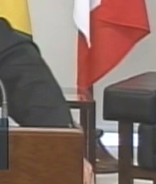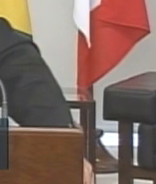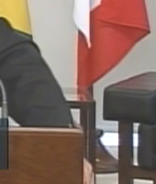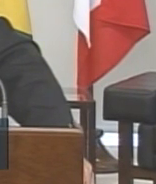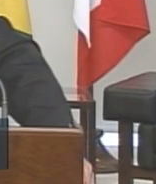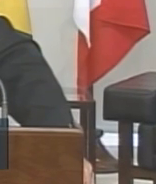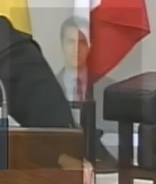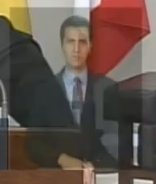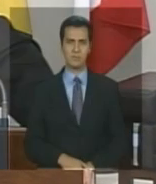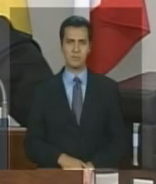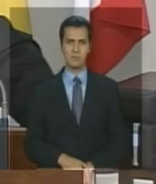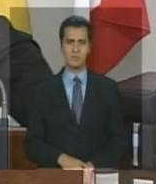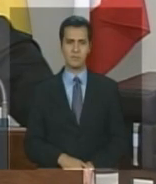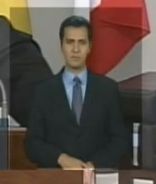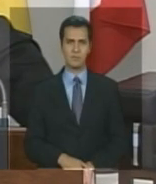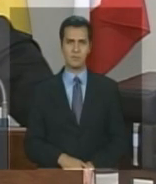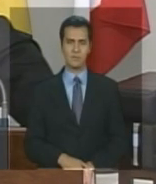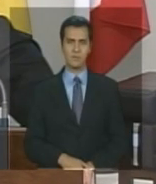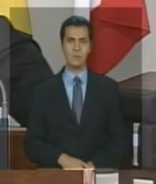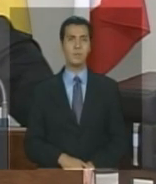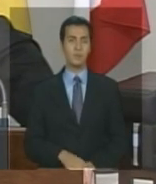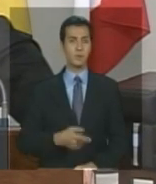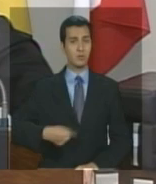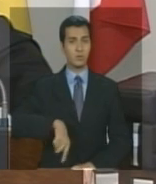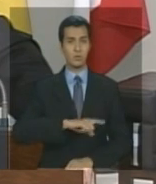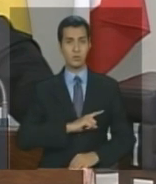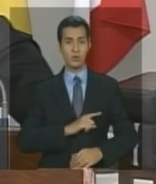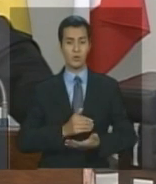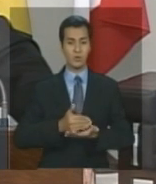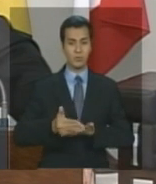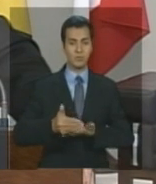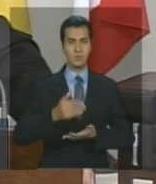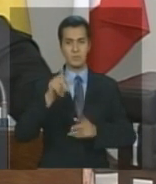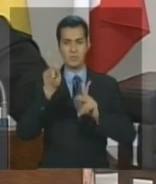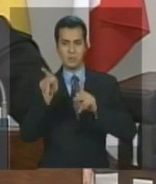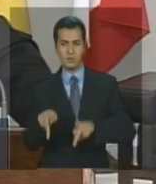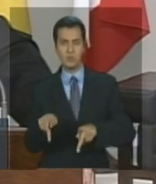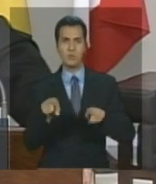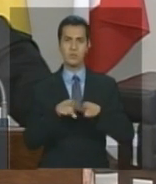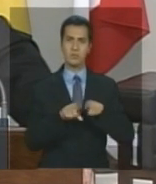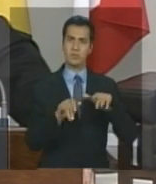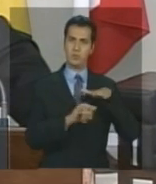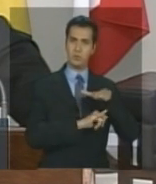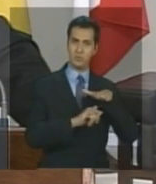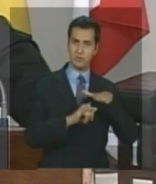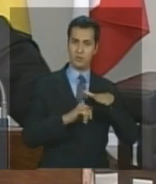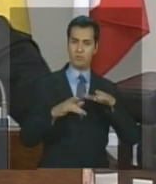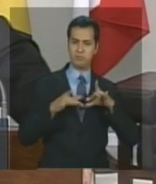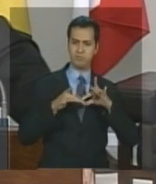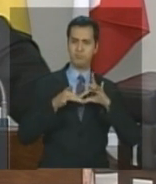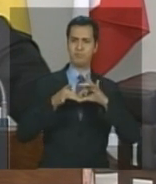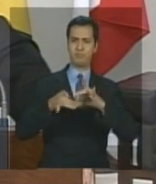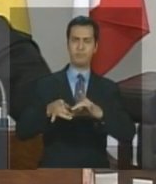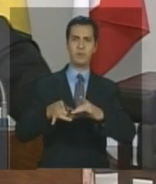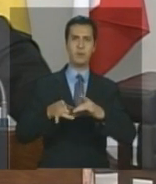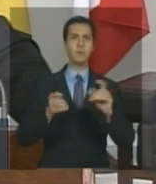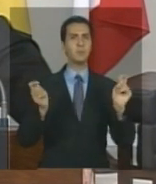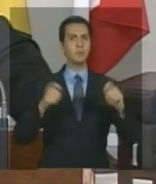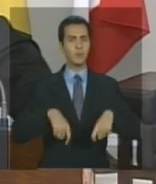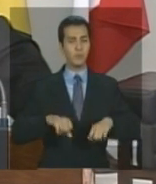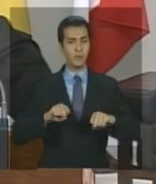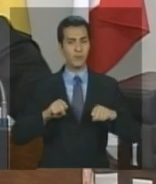things. E na medida em que nós aproximamos as pessoas, as organizações, as instituições, nós podemos